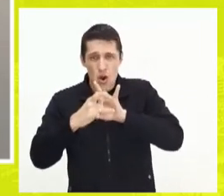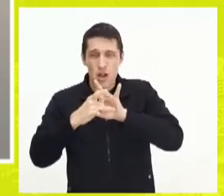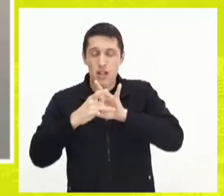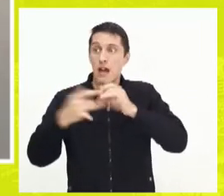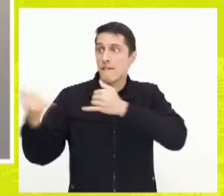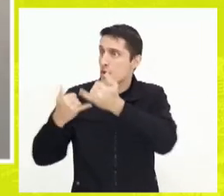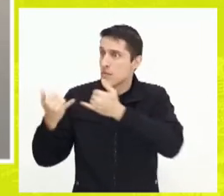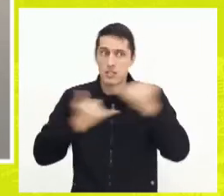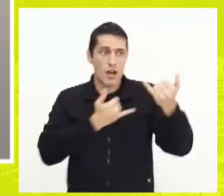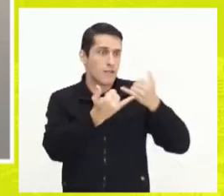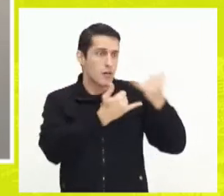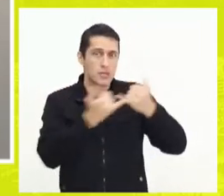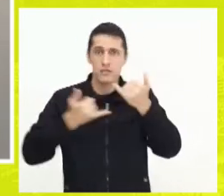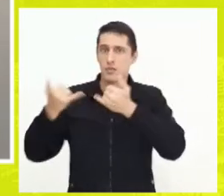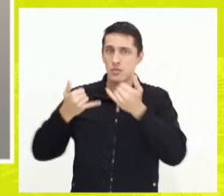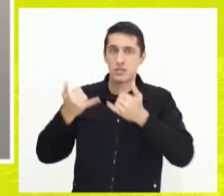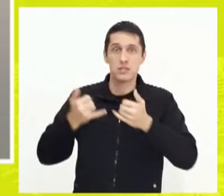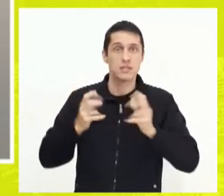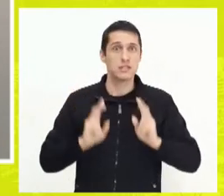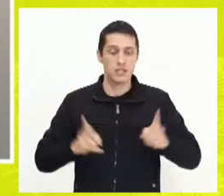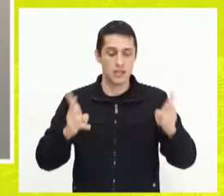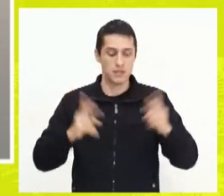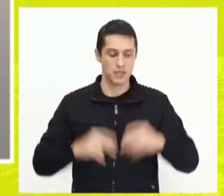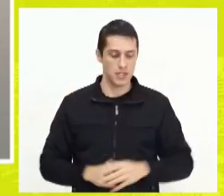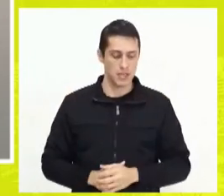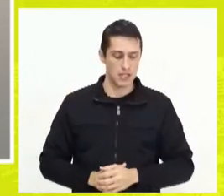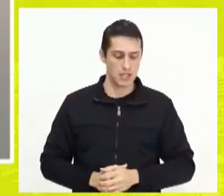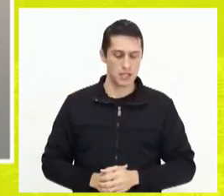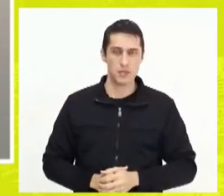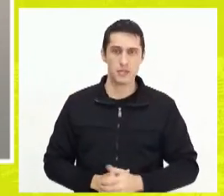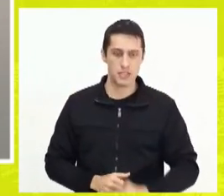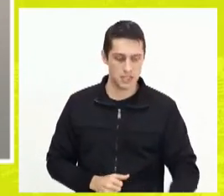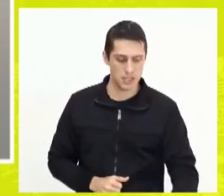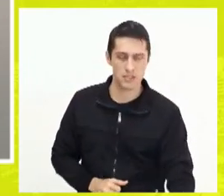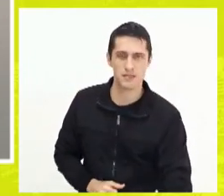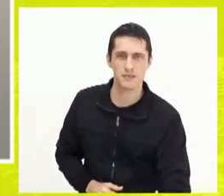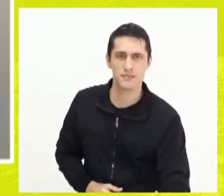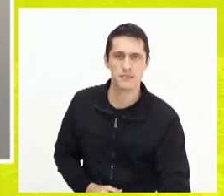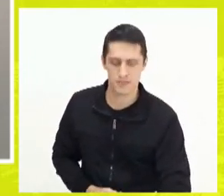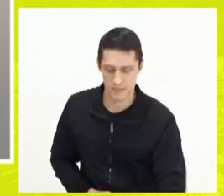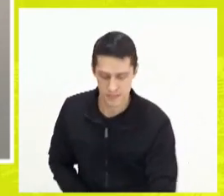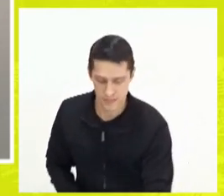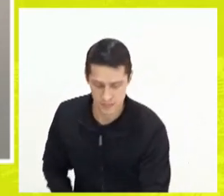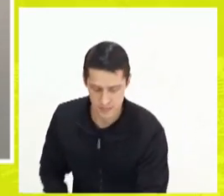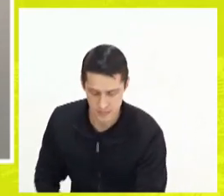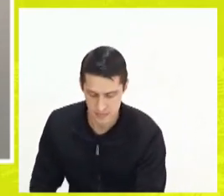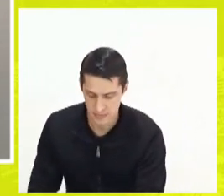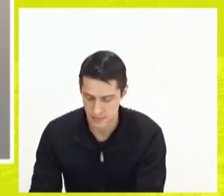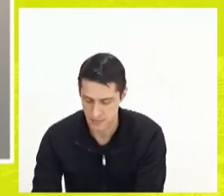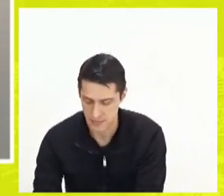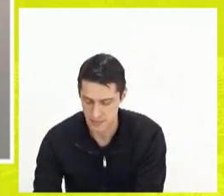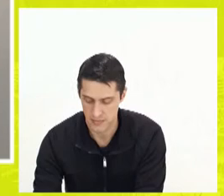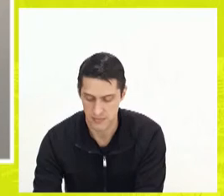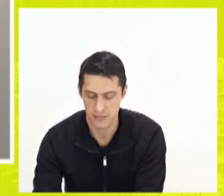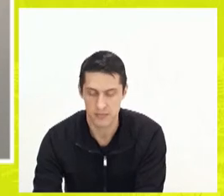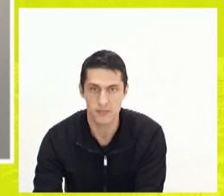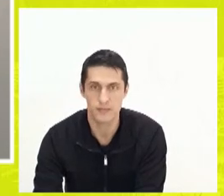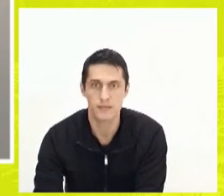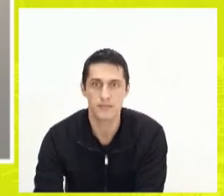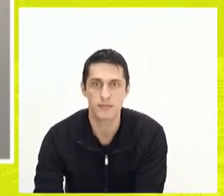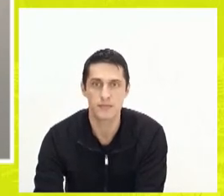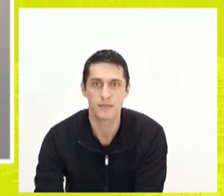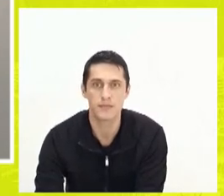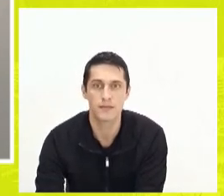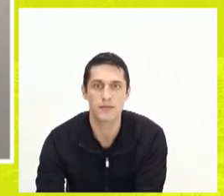sources or the competition so there's a push to be always seeking information but there must be a culture to